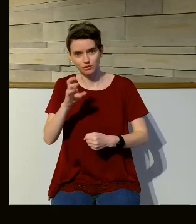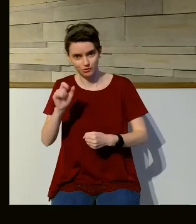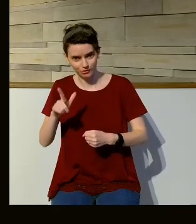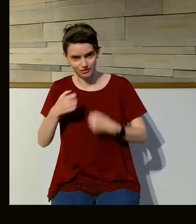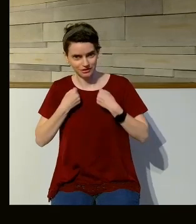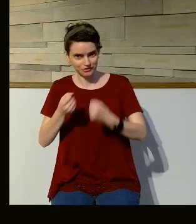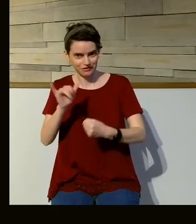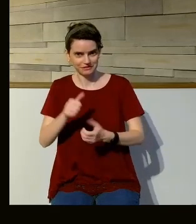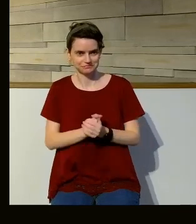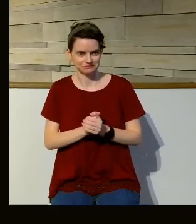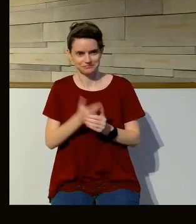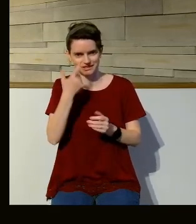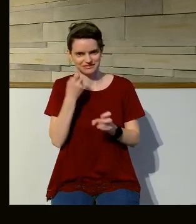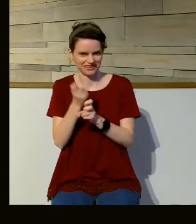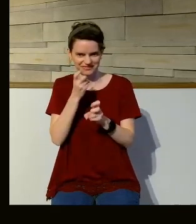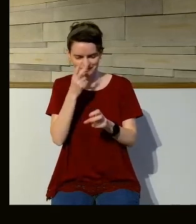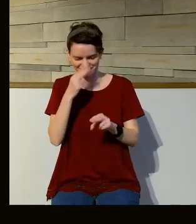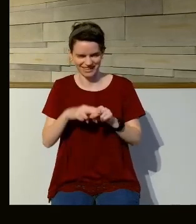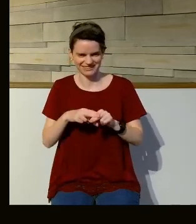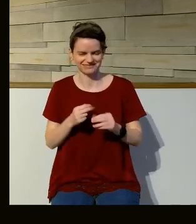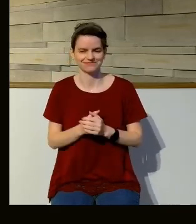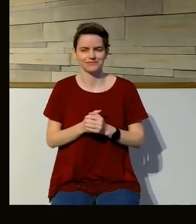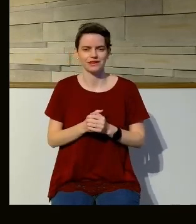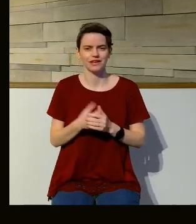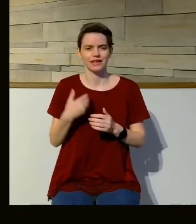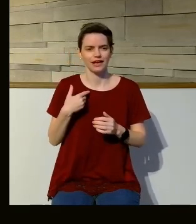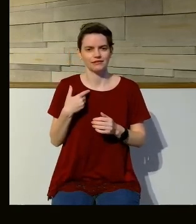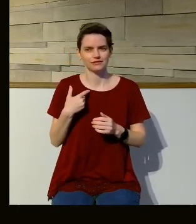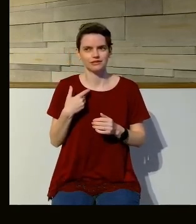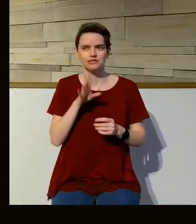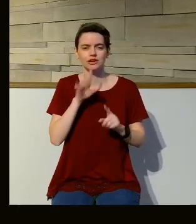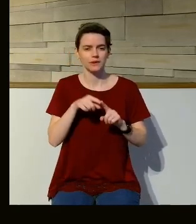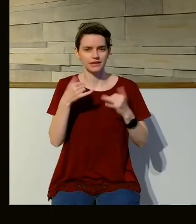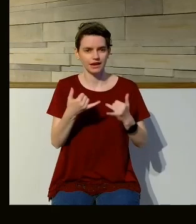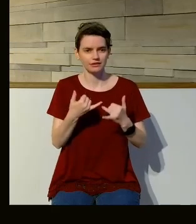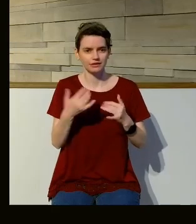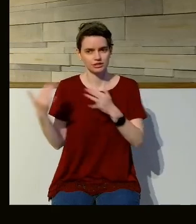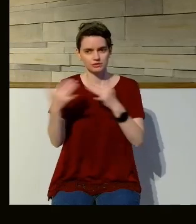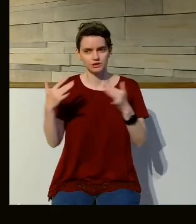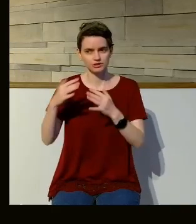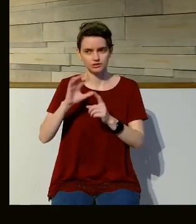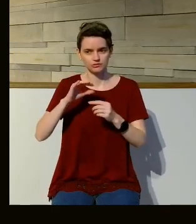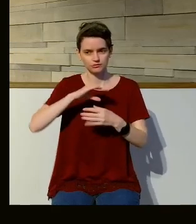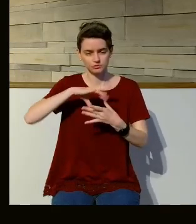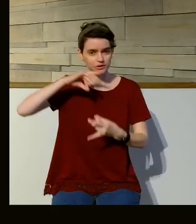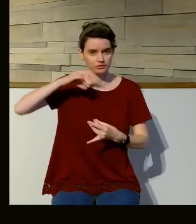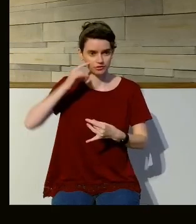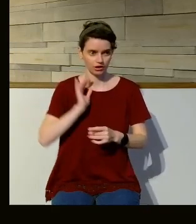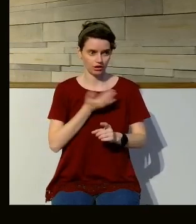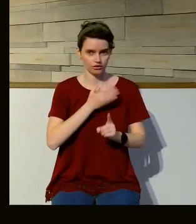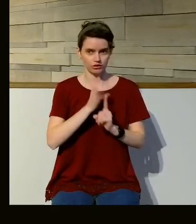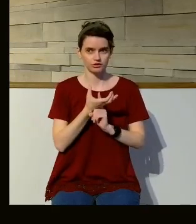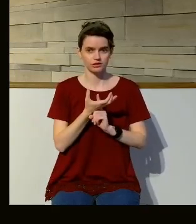teach on the subject. But we have that DVD back there. What we're talking about right now is spiritual warfare of our culture. I'm going to briefly touch